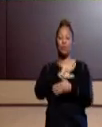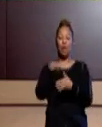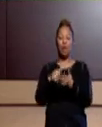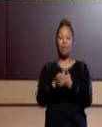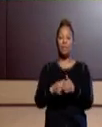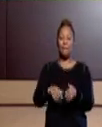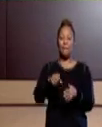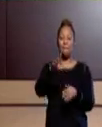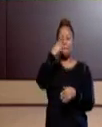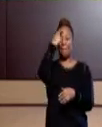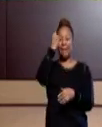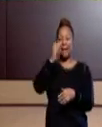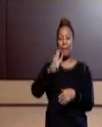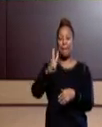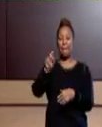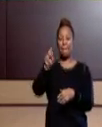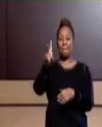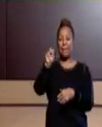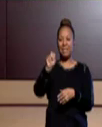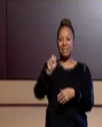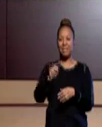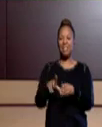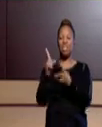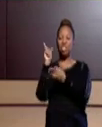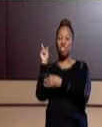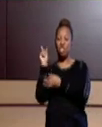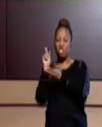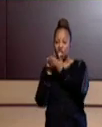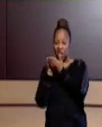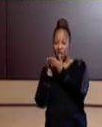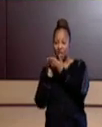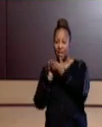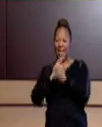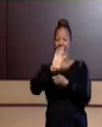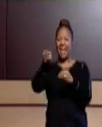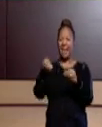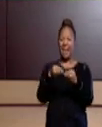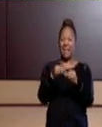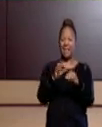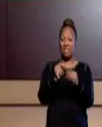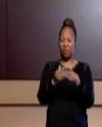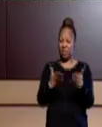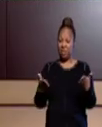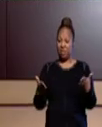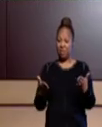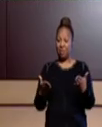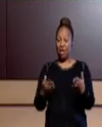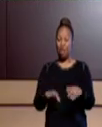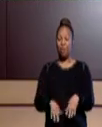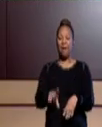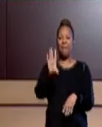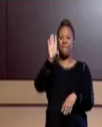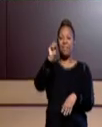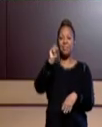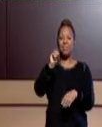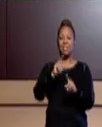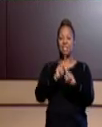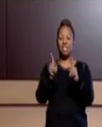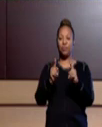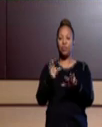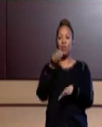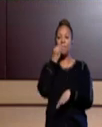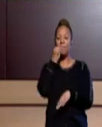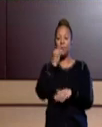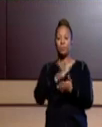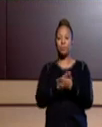black beans and brown rice and chicken, and you add a different spice combination, and you got 50 different dishes. So that is extremely